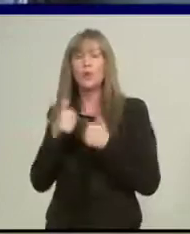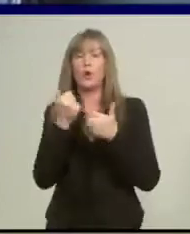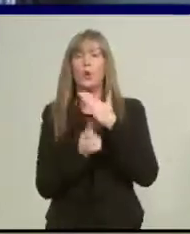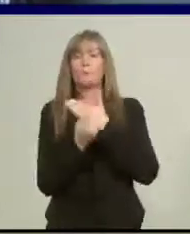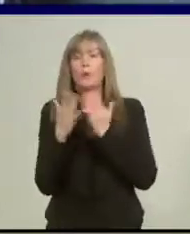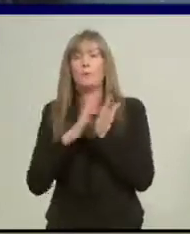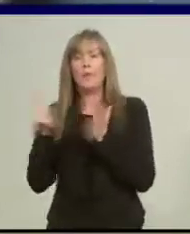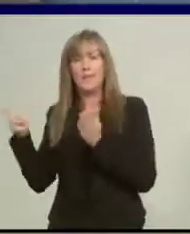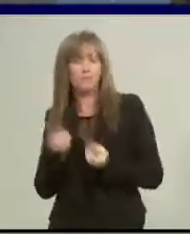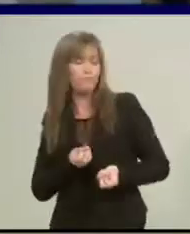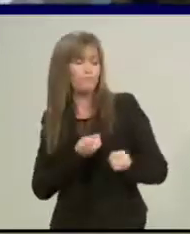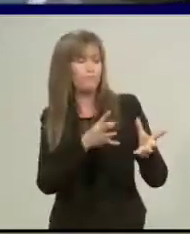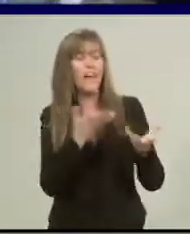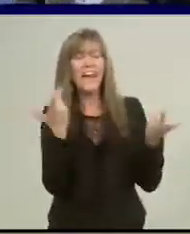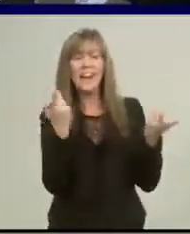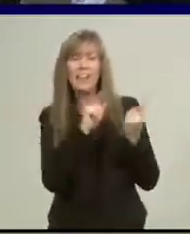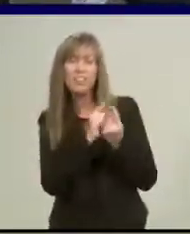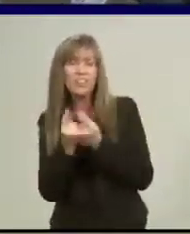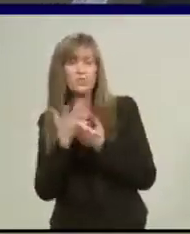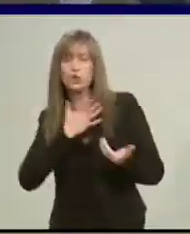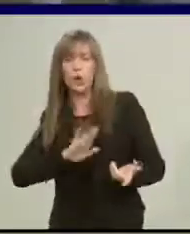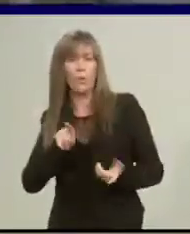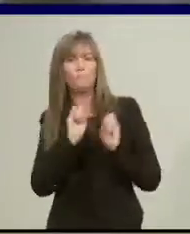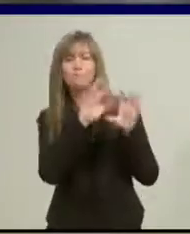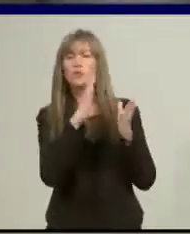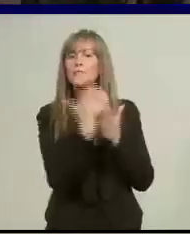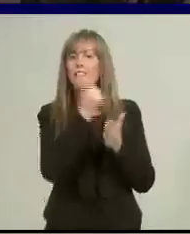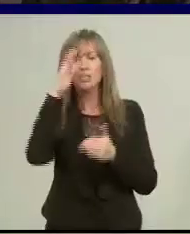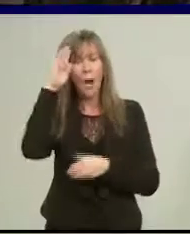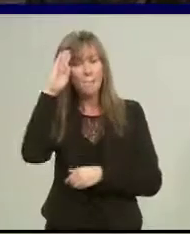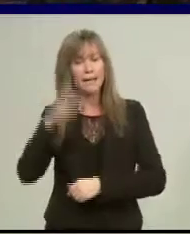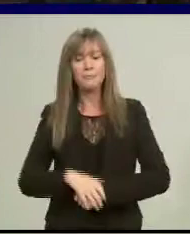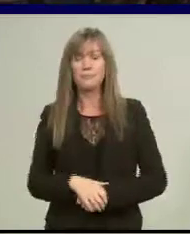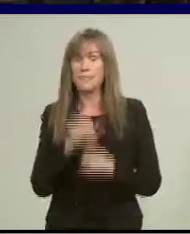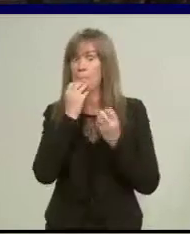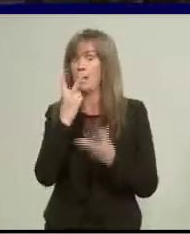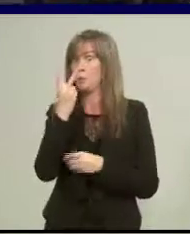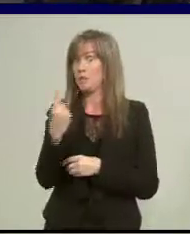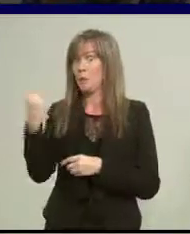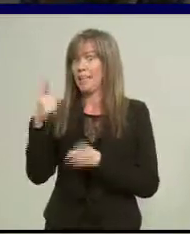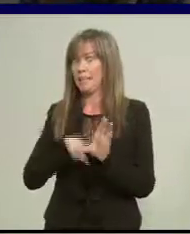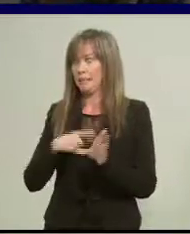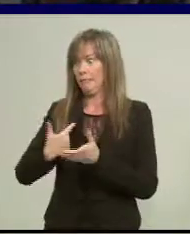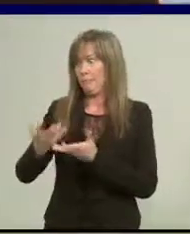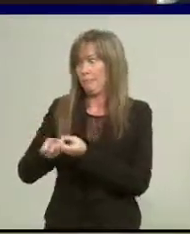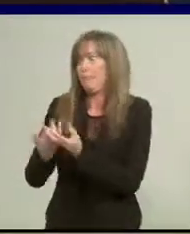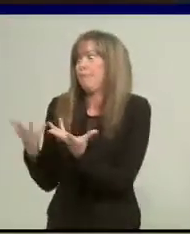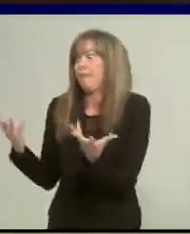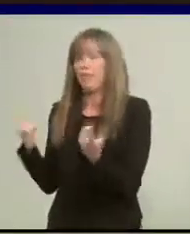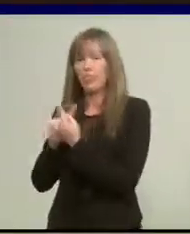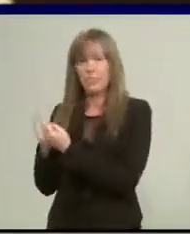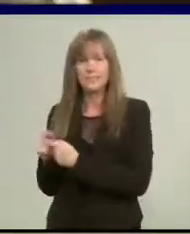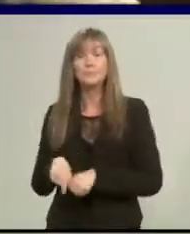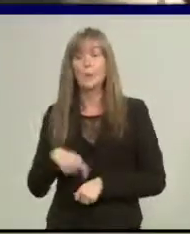pass on any unwanted items to the Salvation Army. It's amazing what you can accumulate in 21 years. She's one of many who have been donating